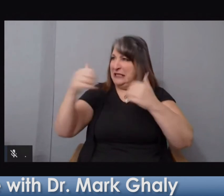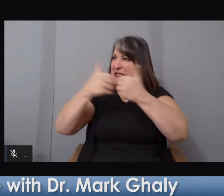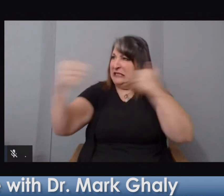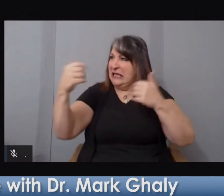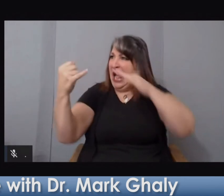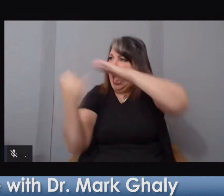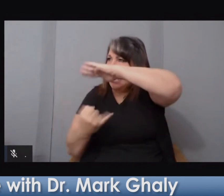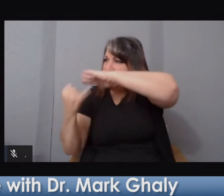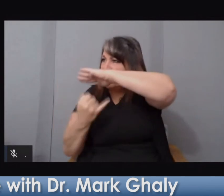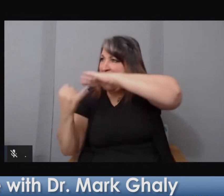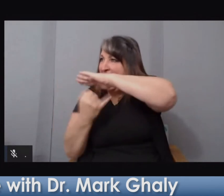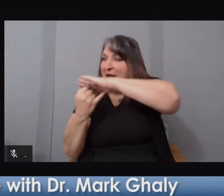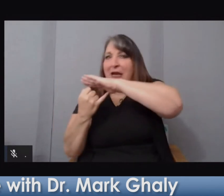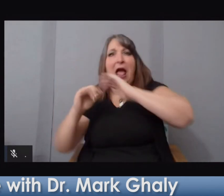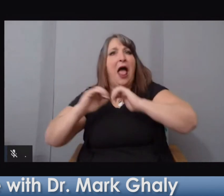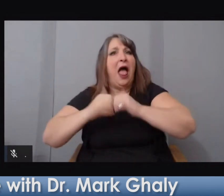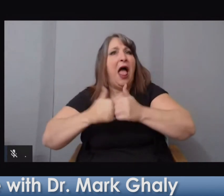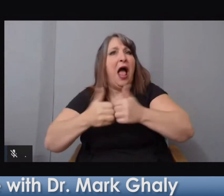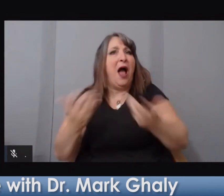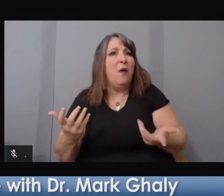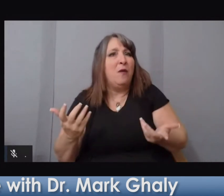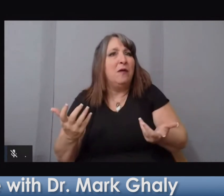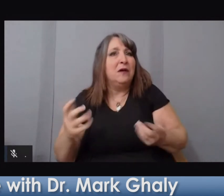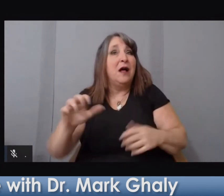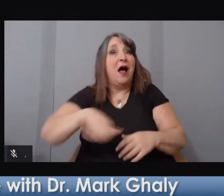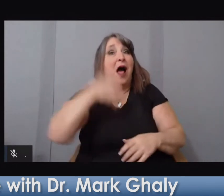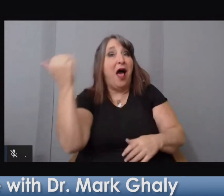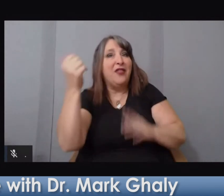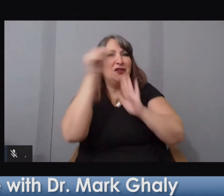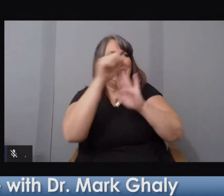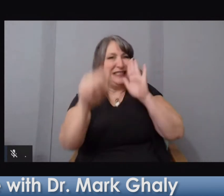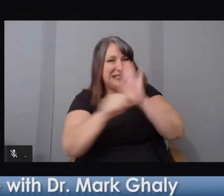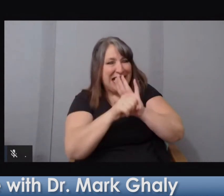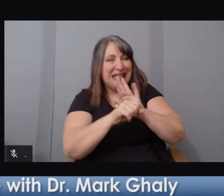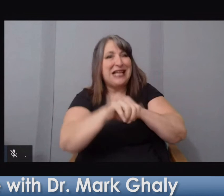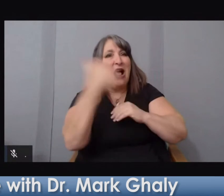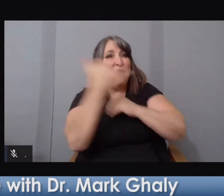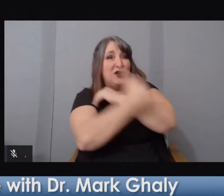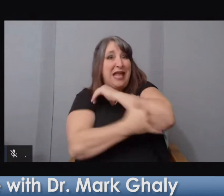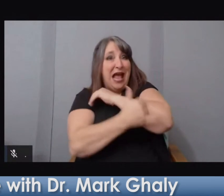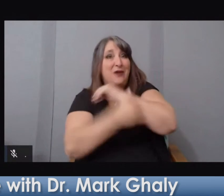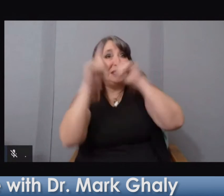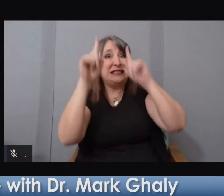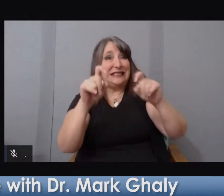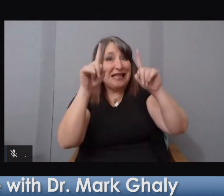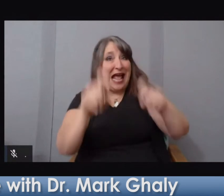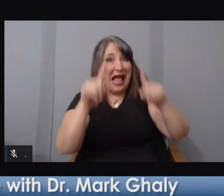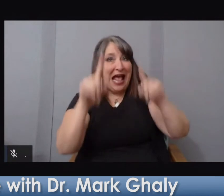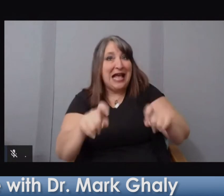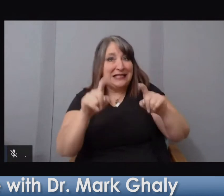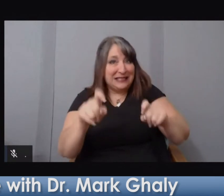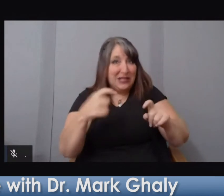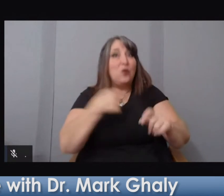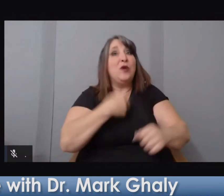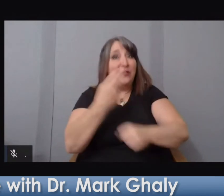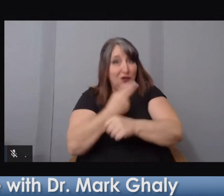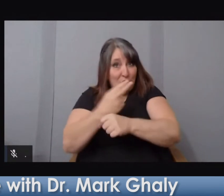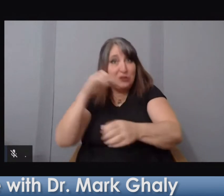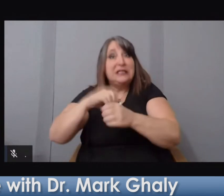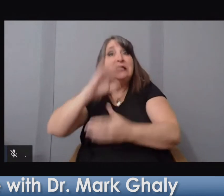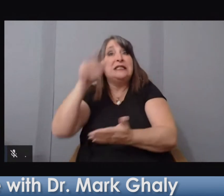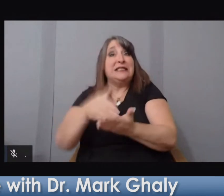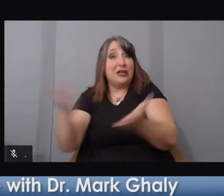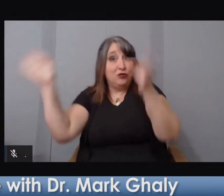of some of the other state-sponsored, county-sponsored testing opportunities have been brought to the Central Valley. But then when tests